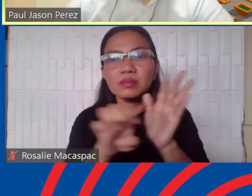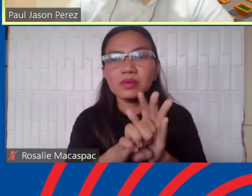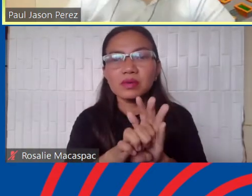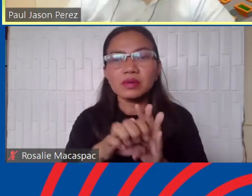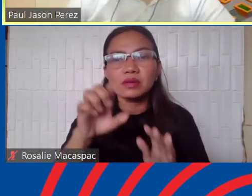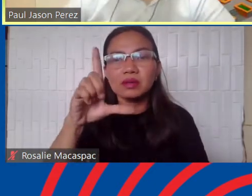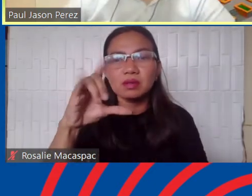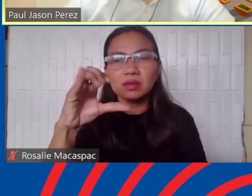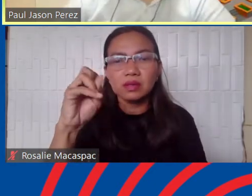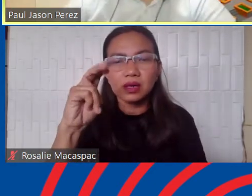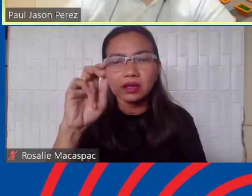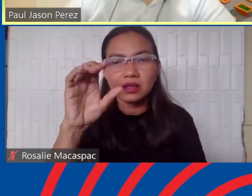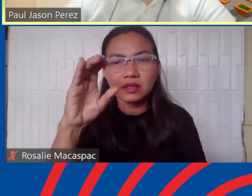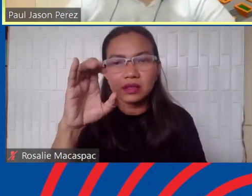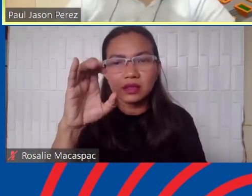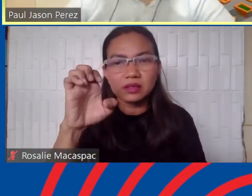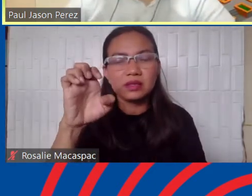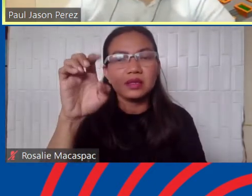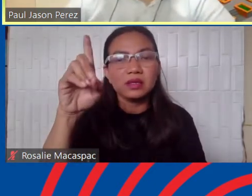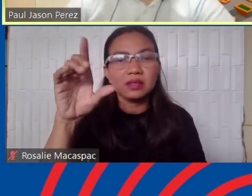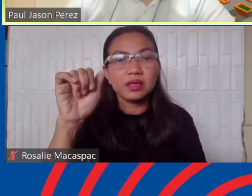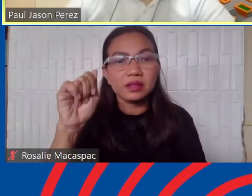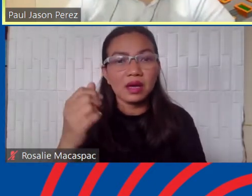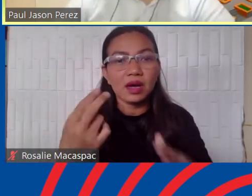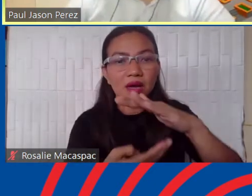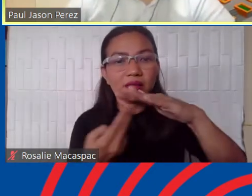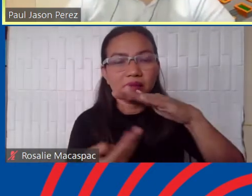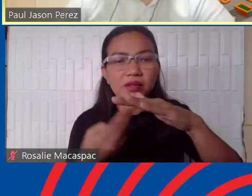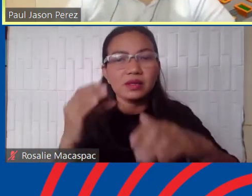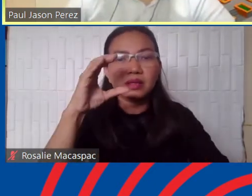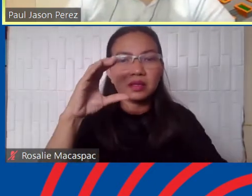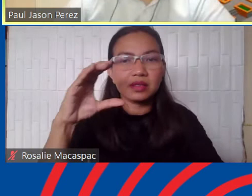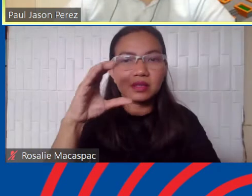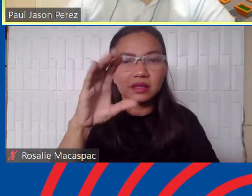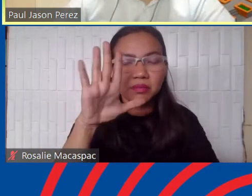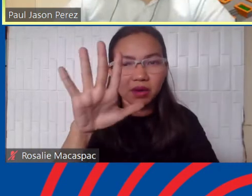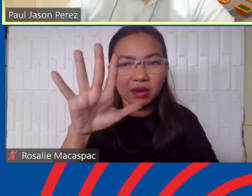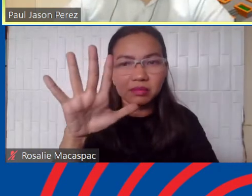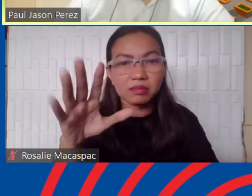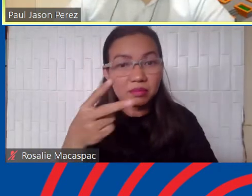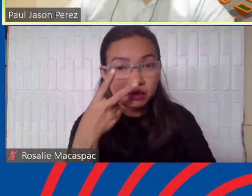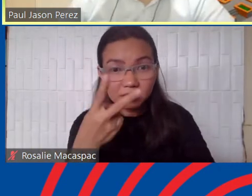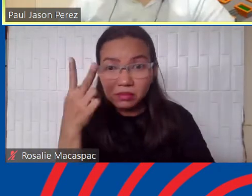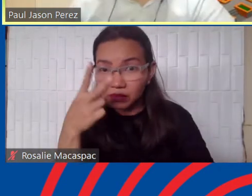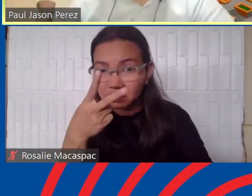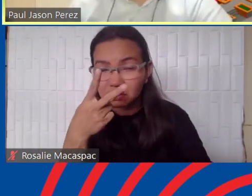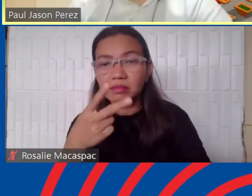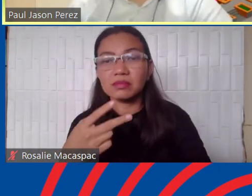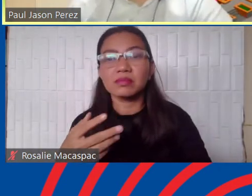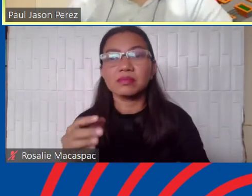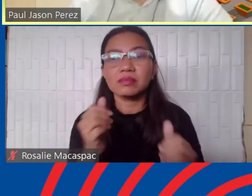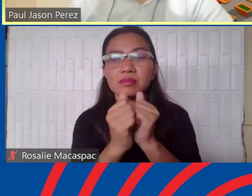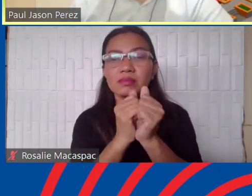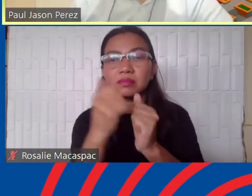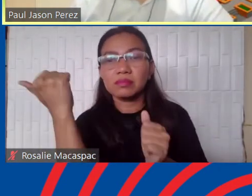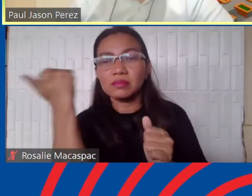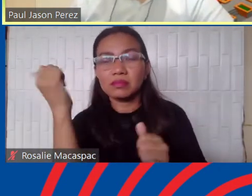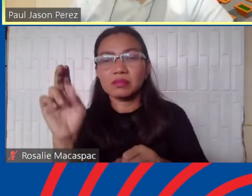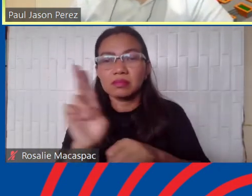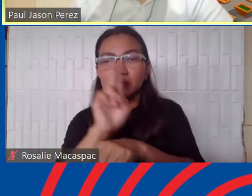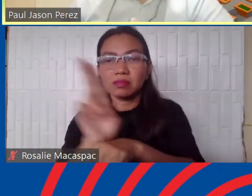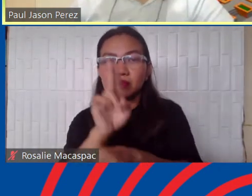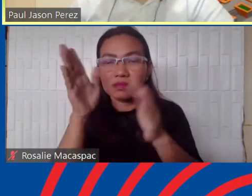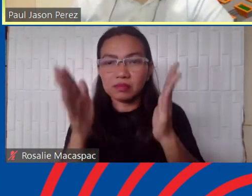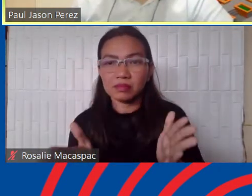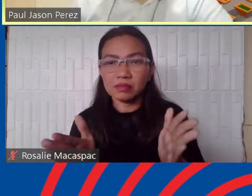data under the CC BY license that you're seeing here, then that means that other users are